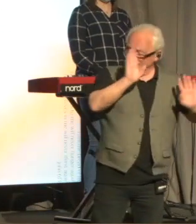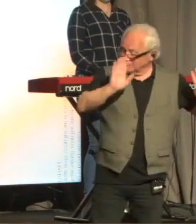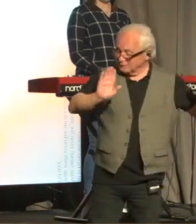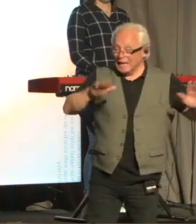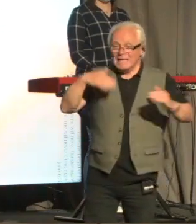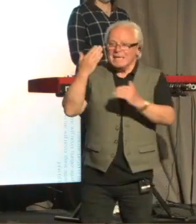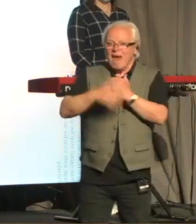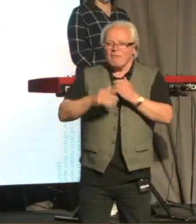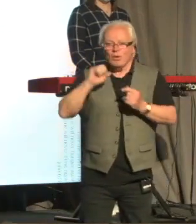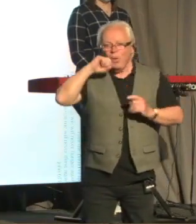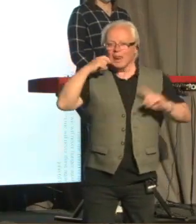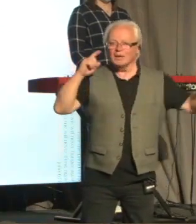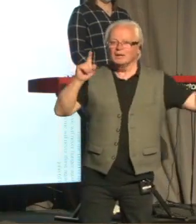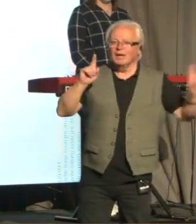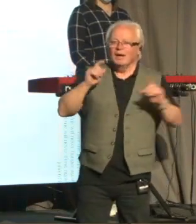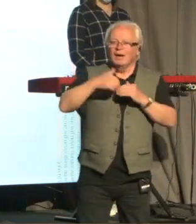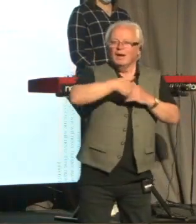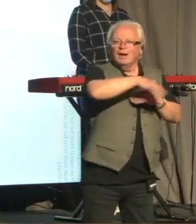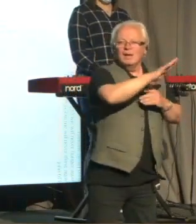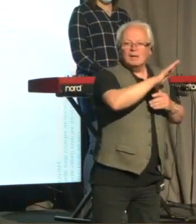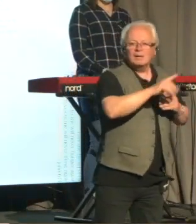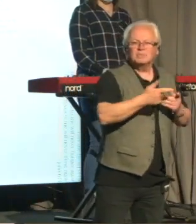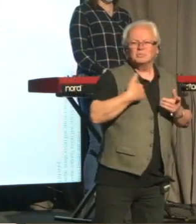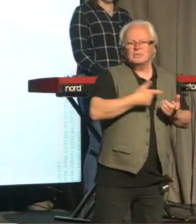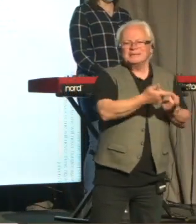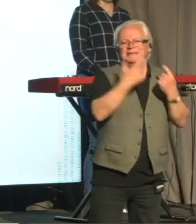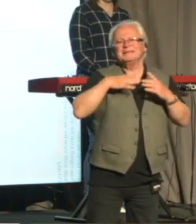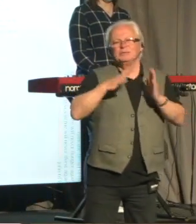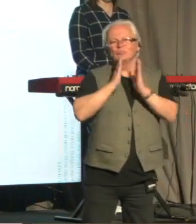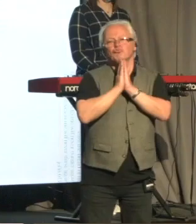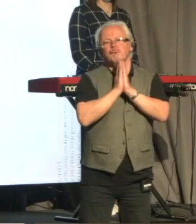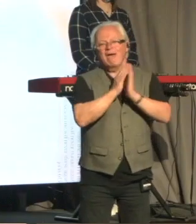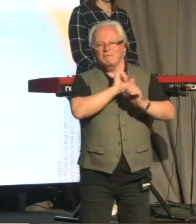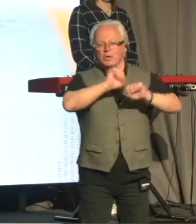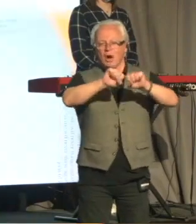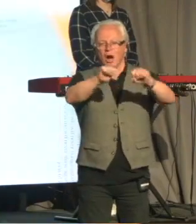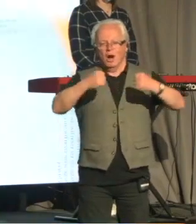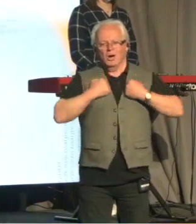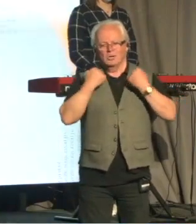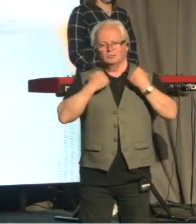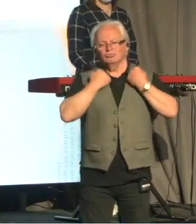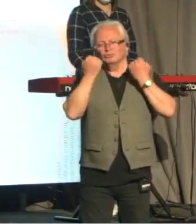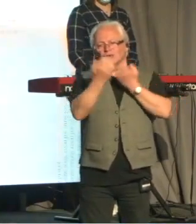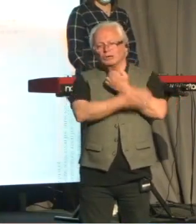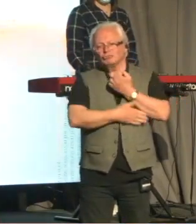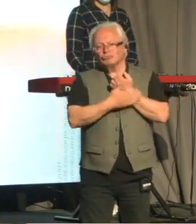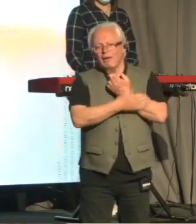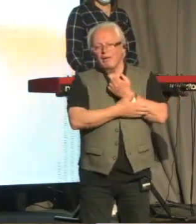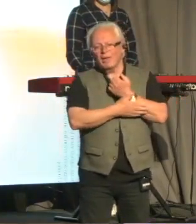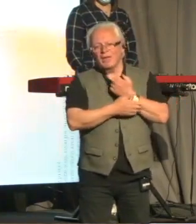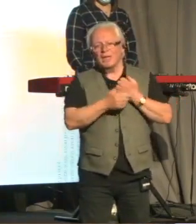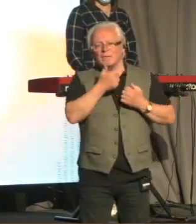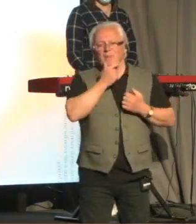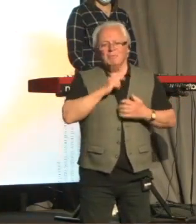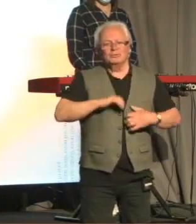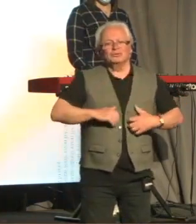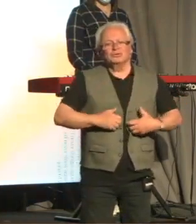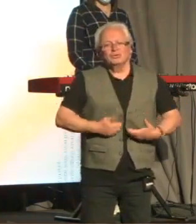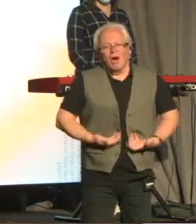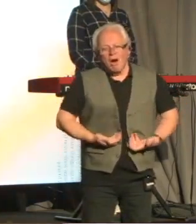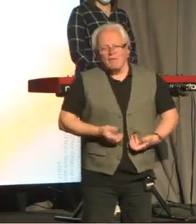turn anyone away. Can we pray for our country? Can we pray for those who are starved of